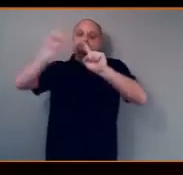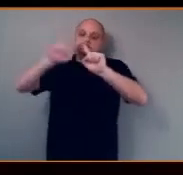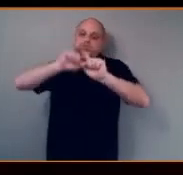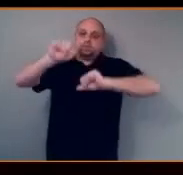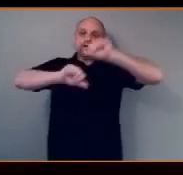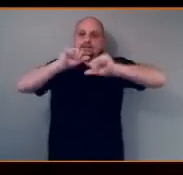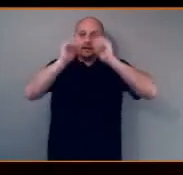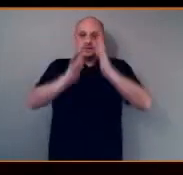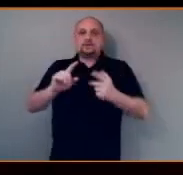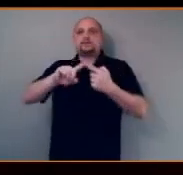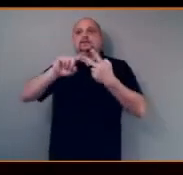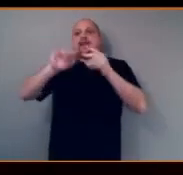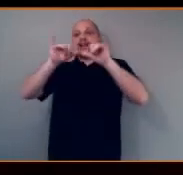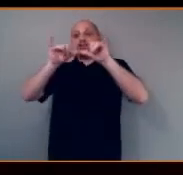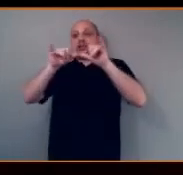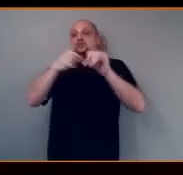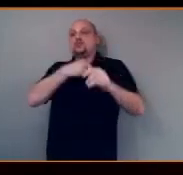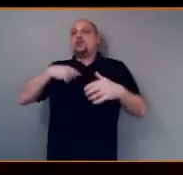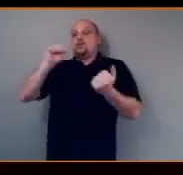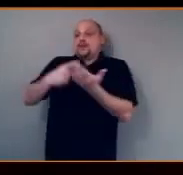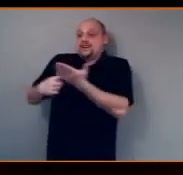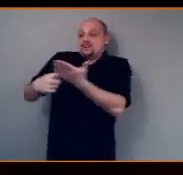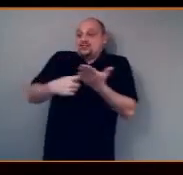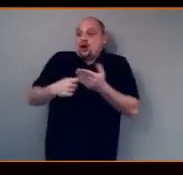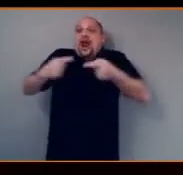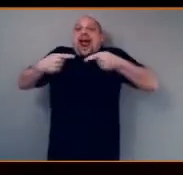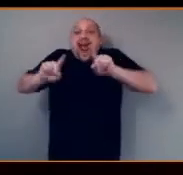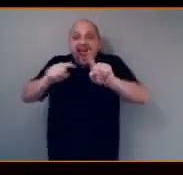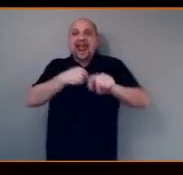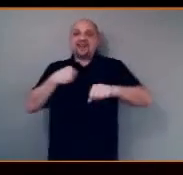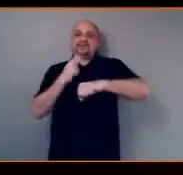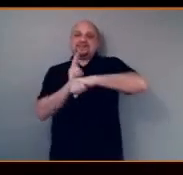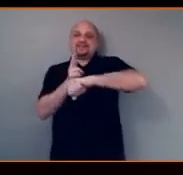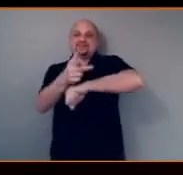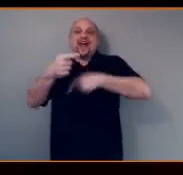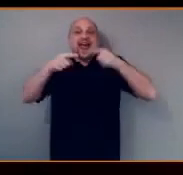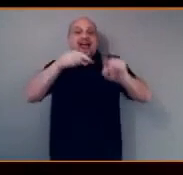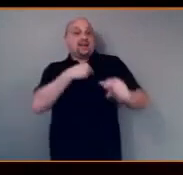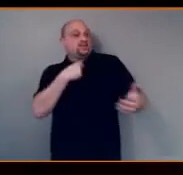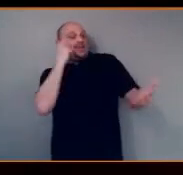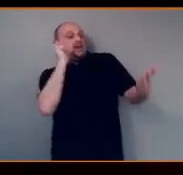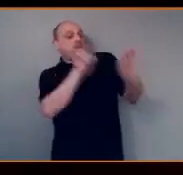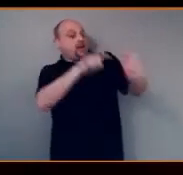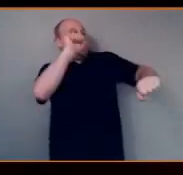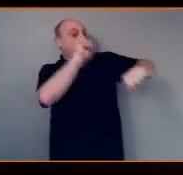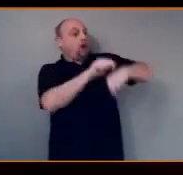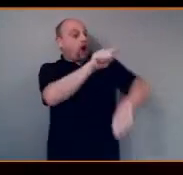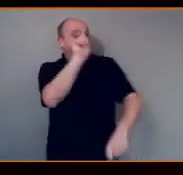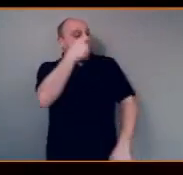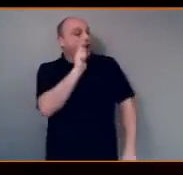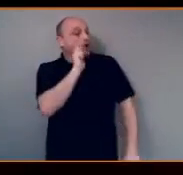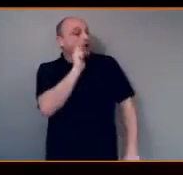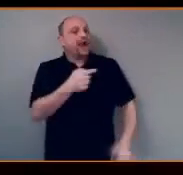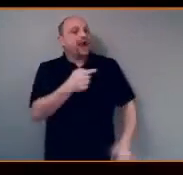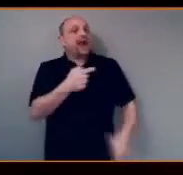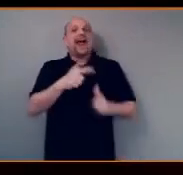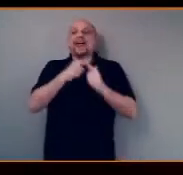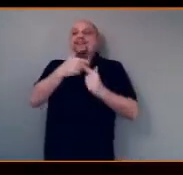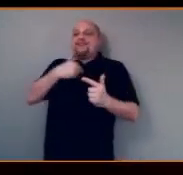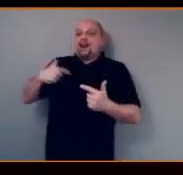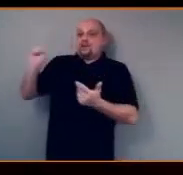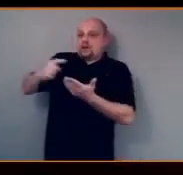is that we get to talk about it as we go, as we see rocks that look like cool rocks to collect. We get to